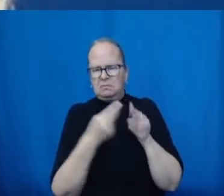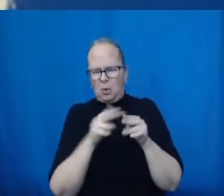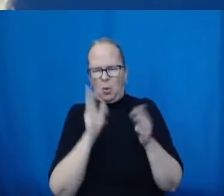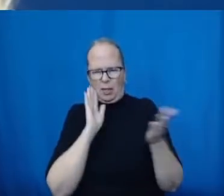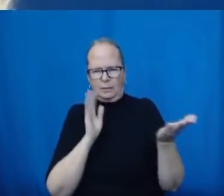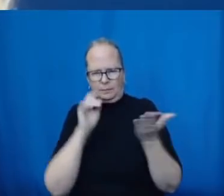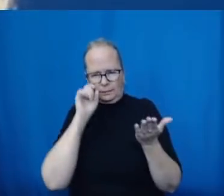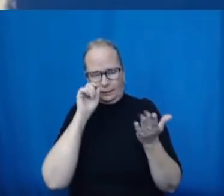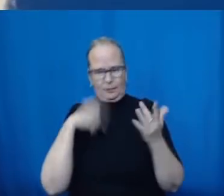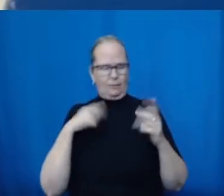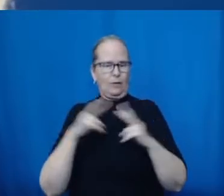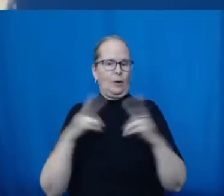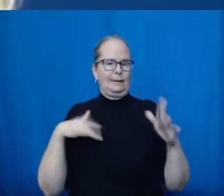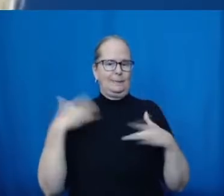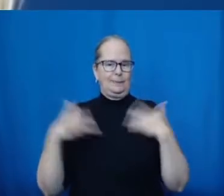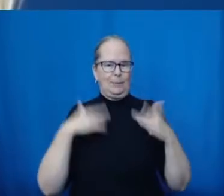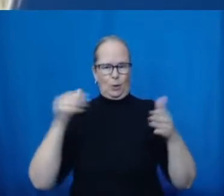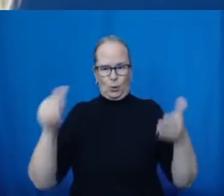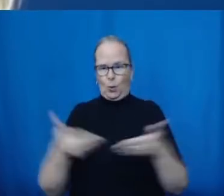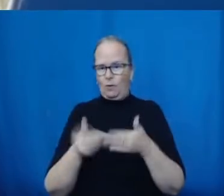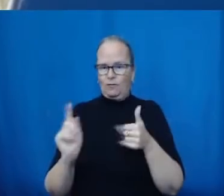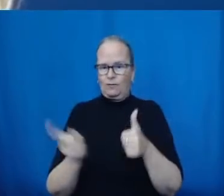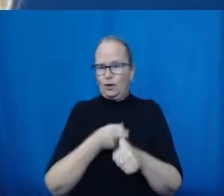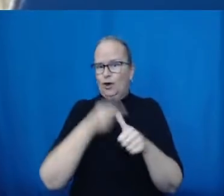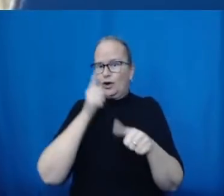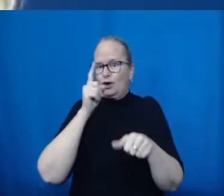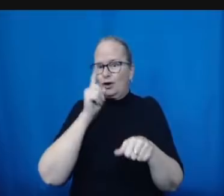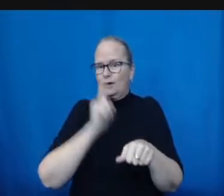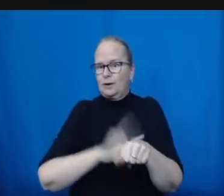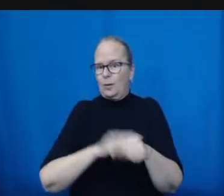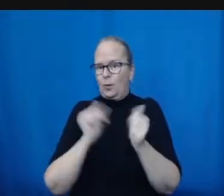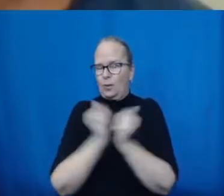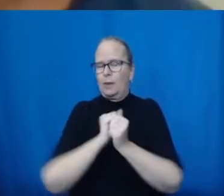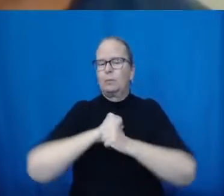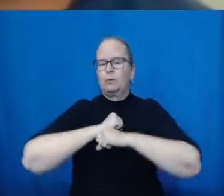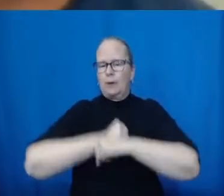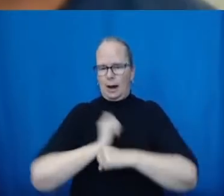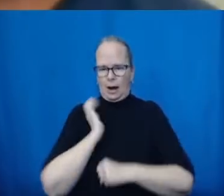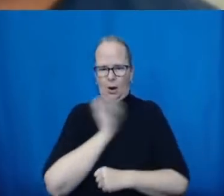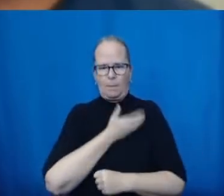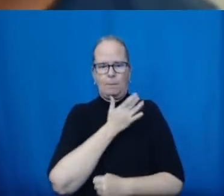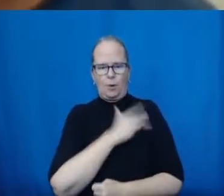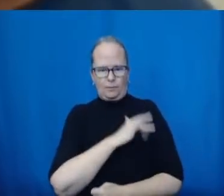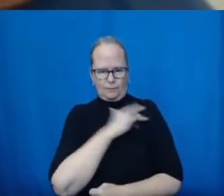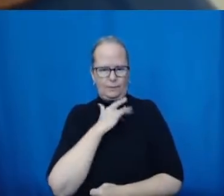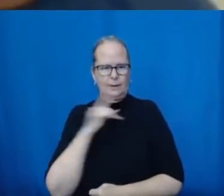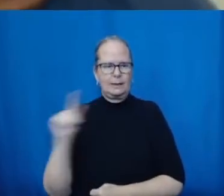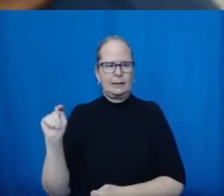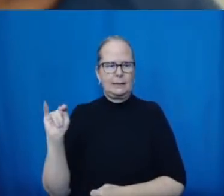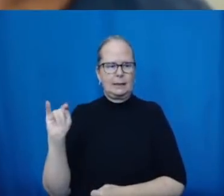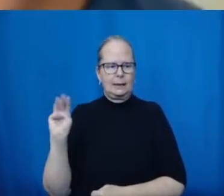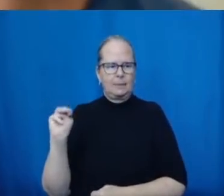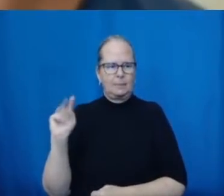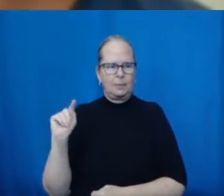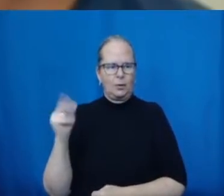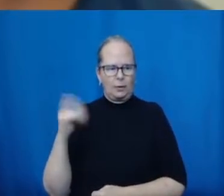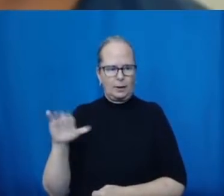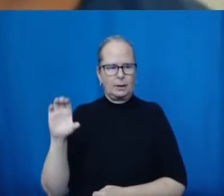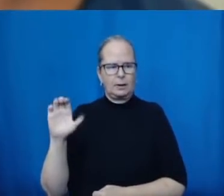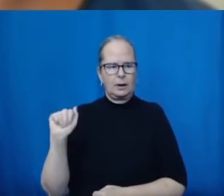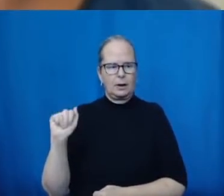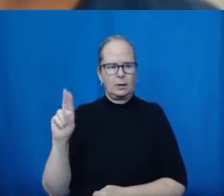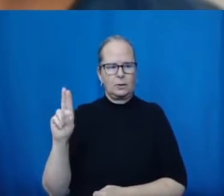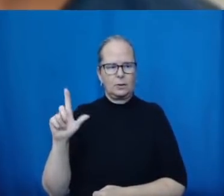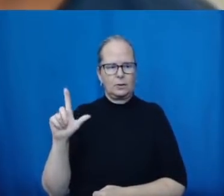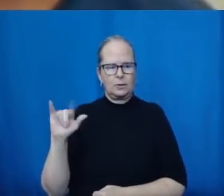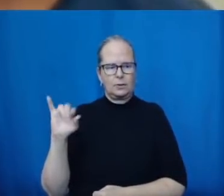time on Protect Our Province, Alberta, Timothy Caulfield. He is the Canada Research Chair in Health, Law and